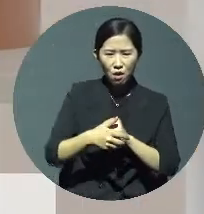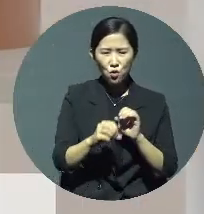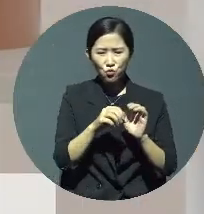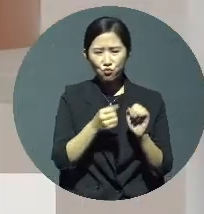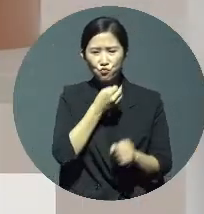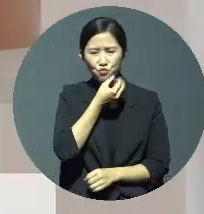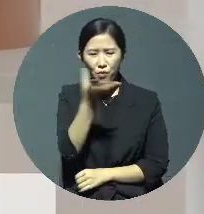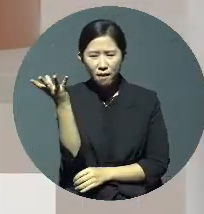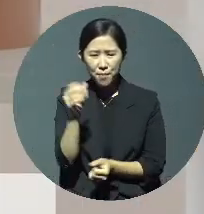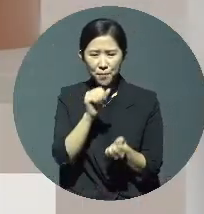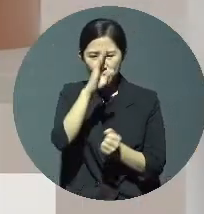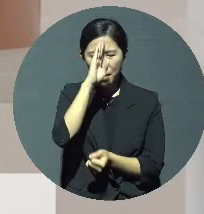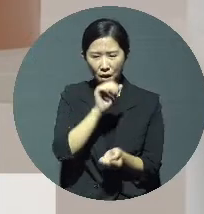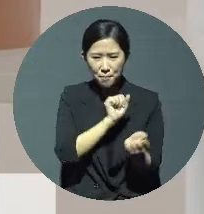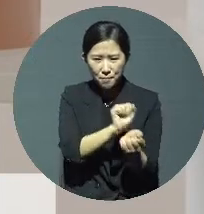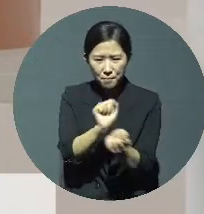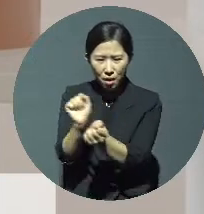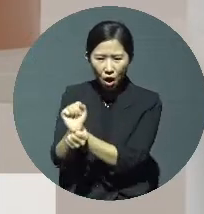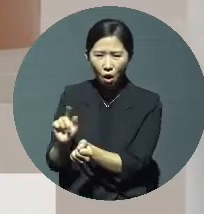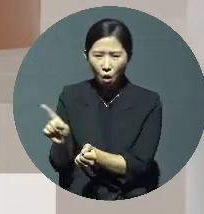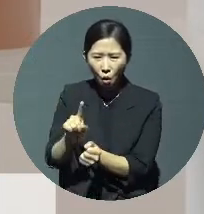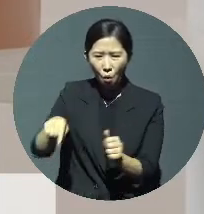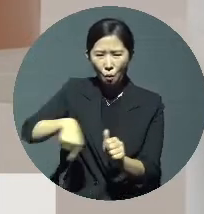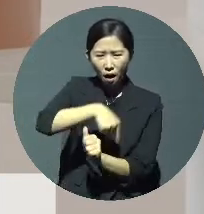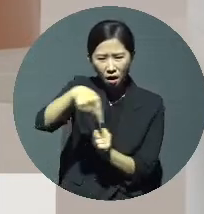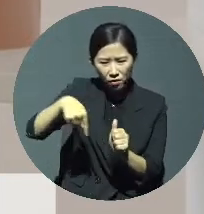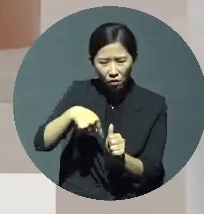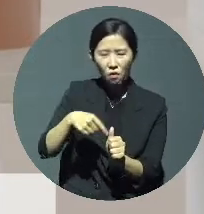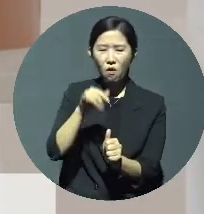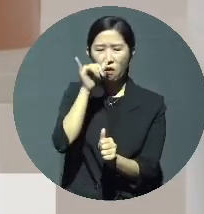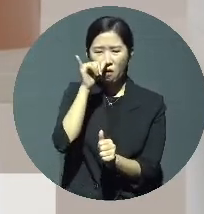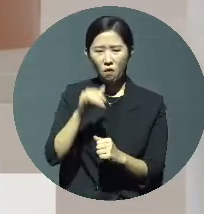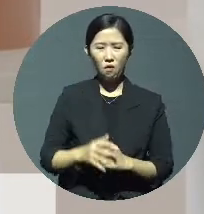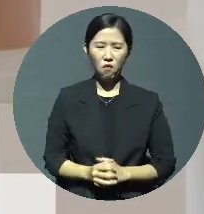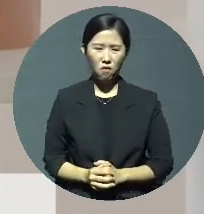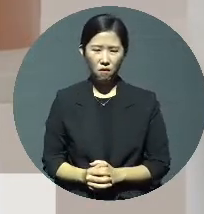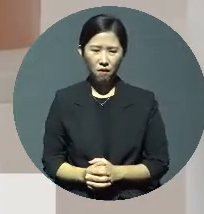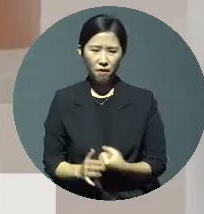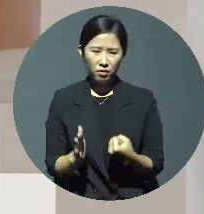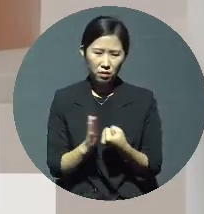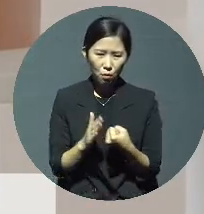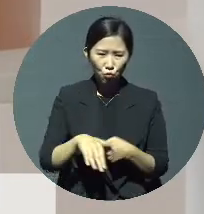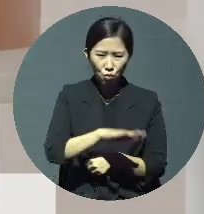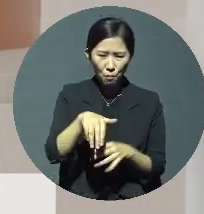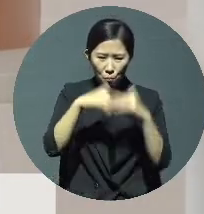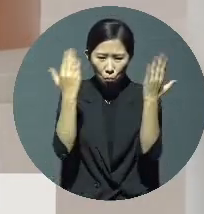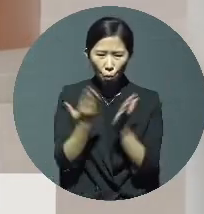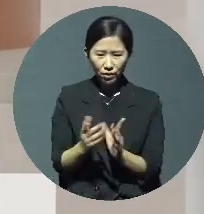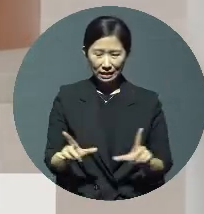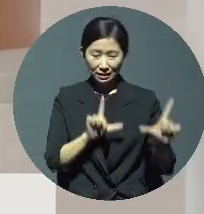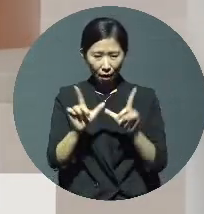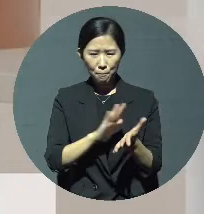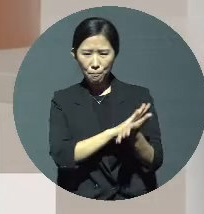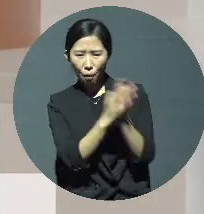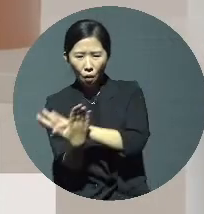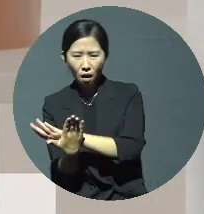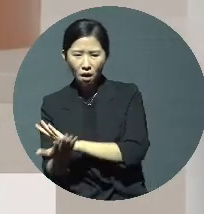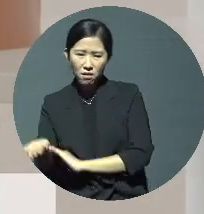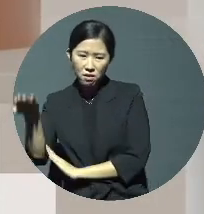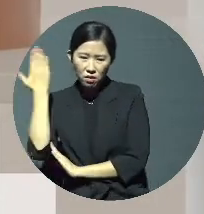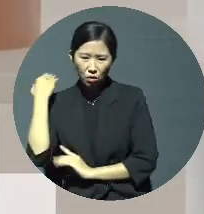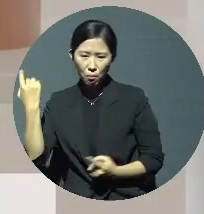things like global pandemics driving behavior changes, it's never been more palpable that our